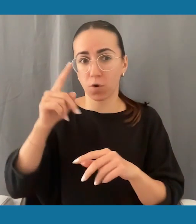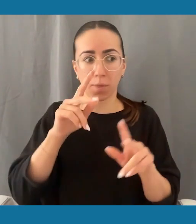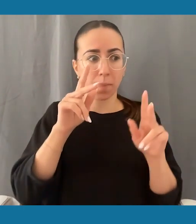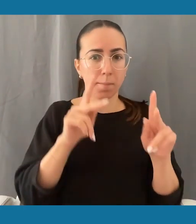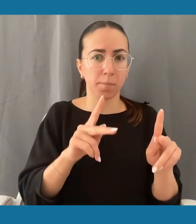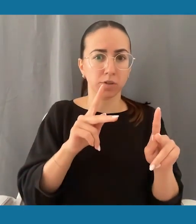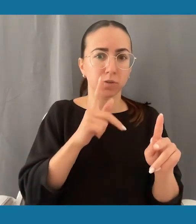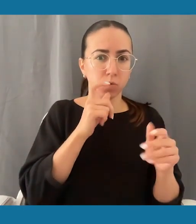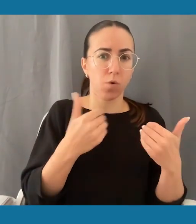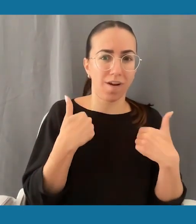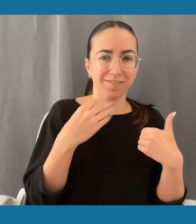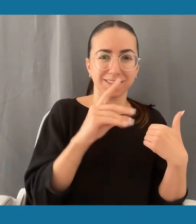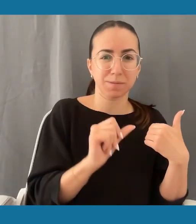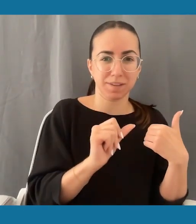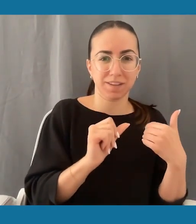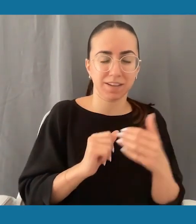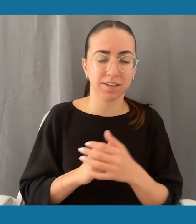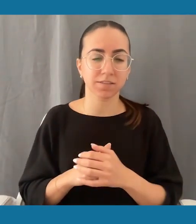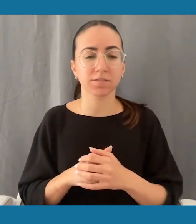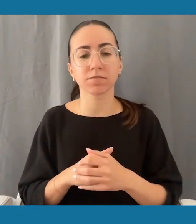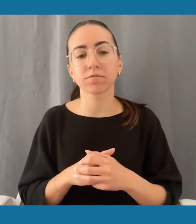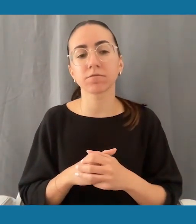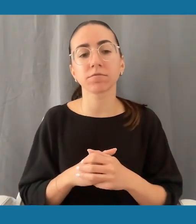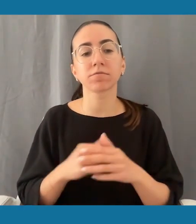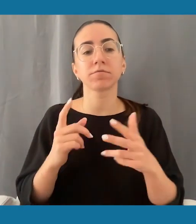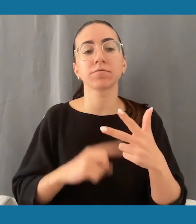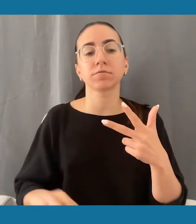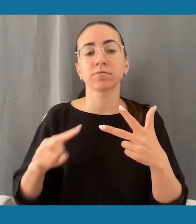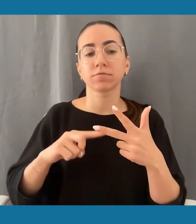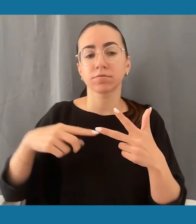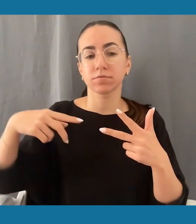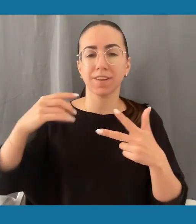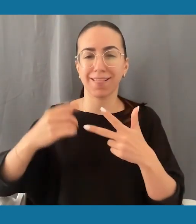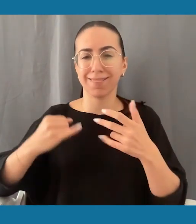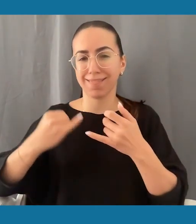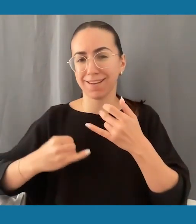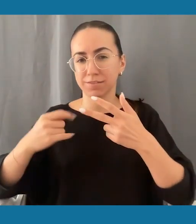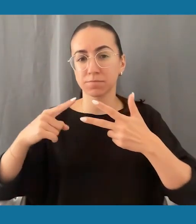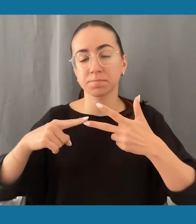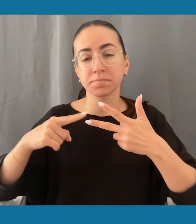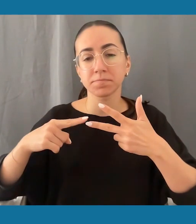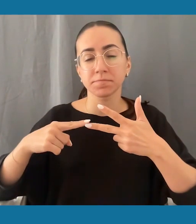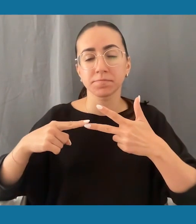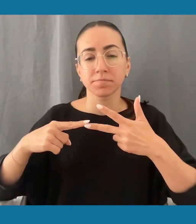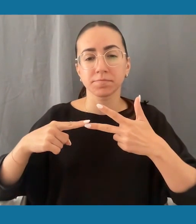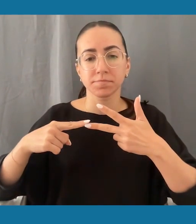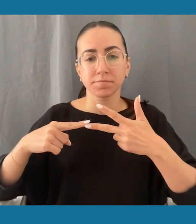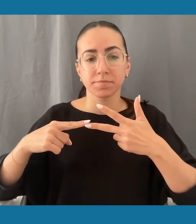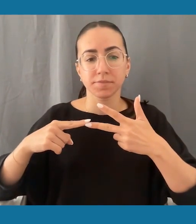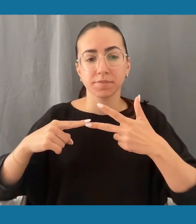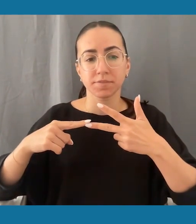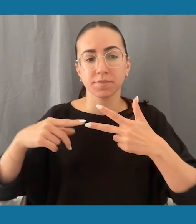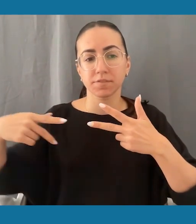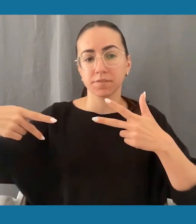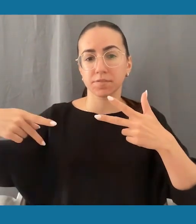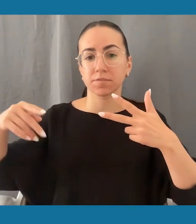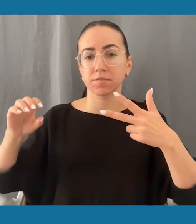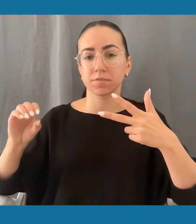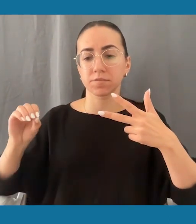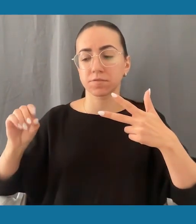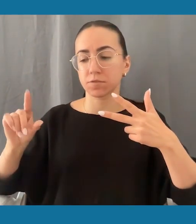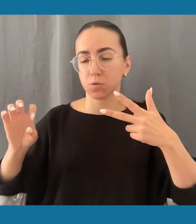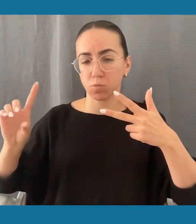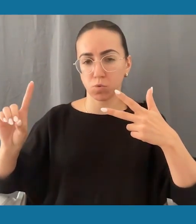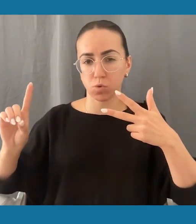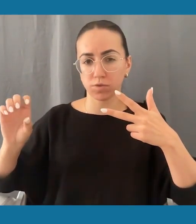for the benefit of a person with a disability. And then you have the third kind of special needs trust called